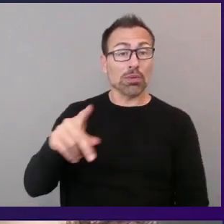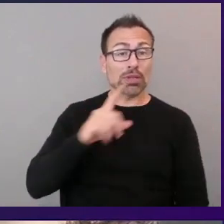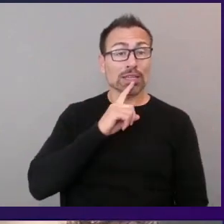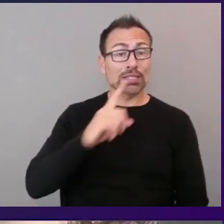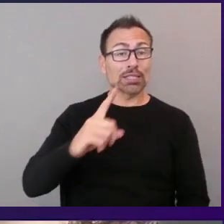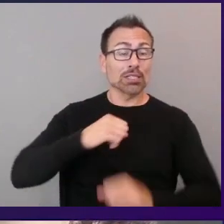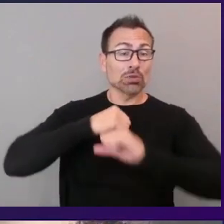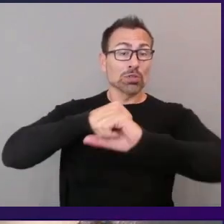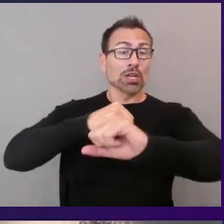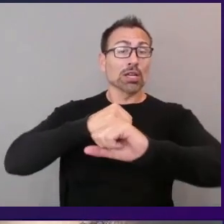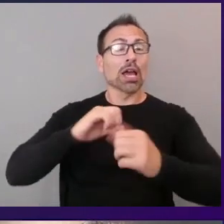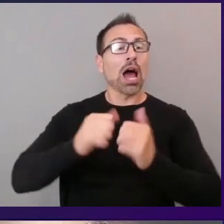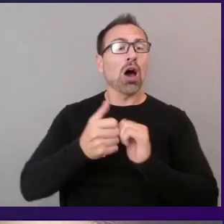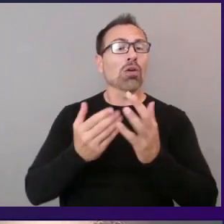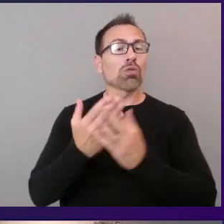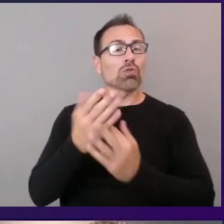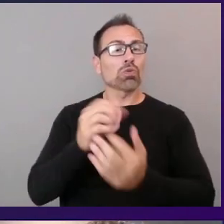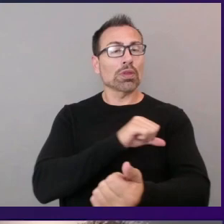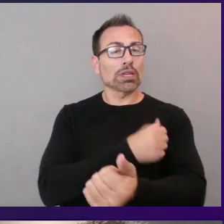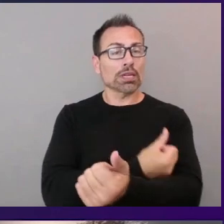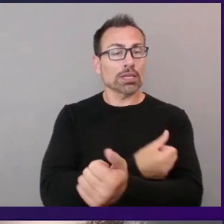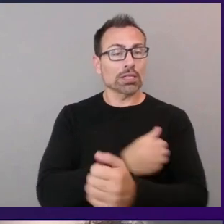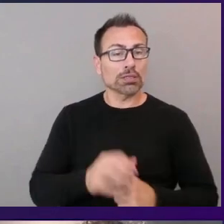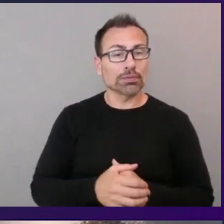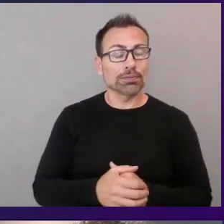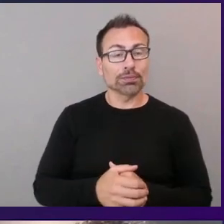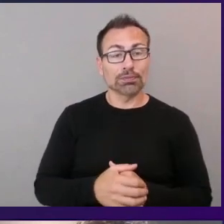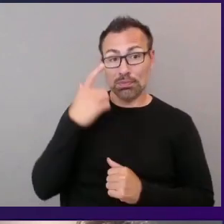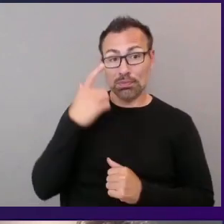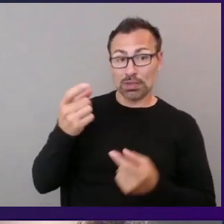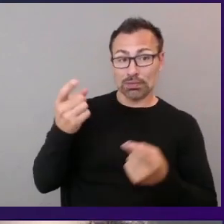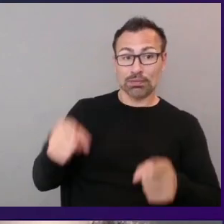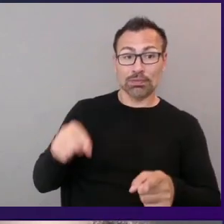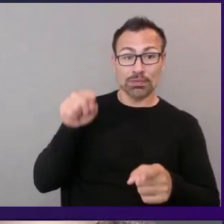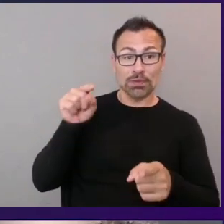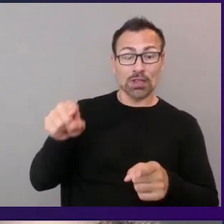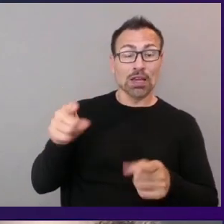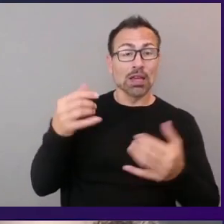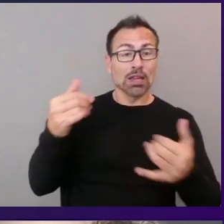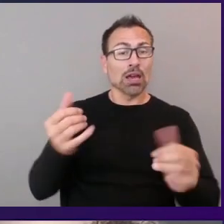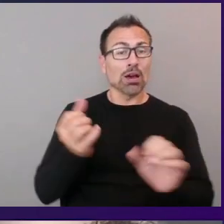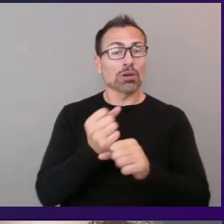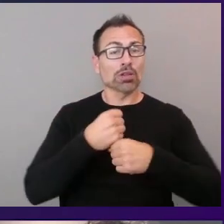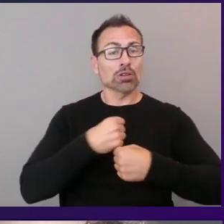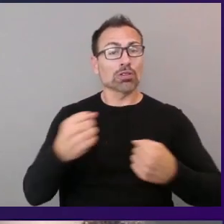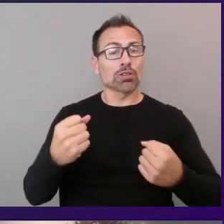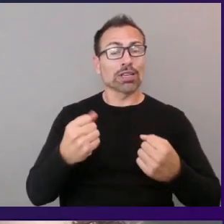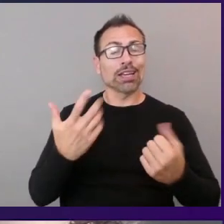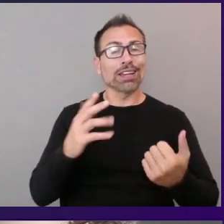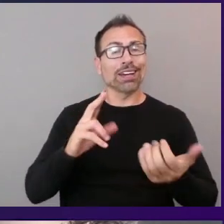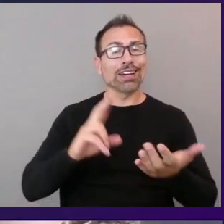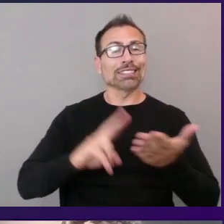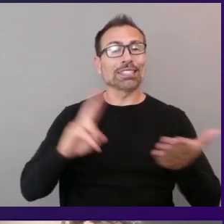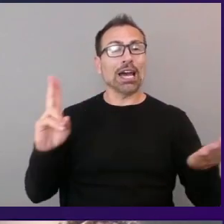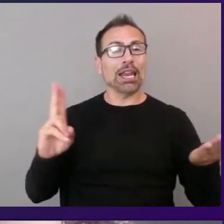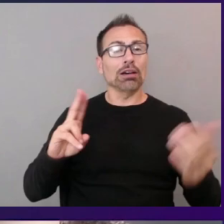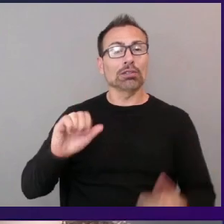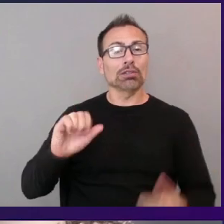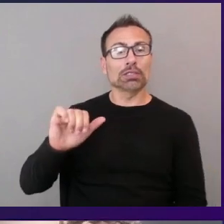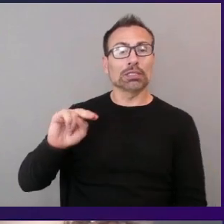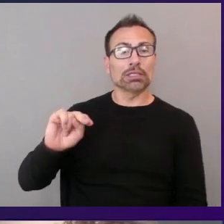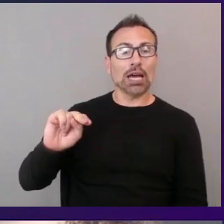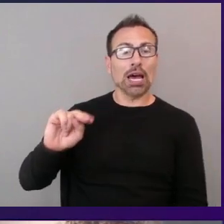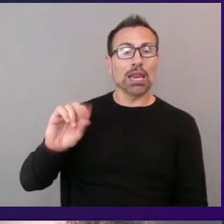authentication. Because we just did that, let's also create a sign out button, because now sign in